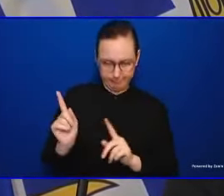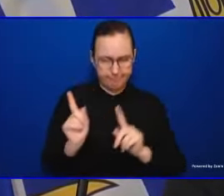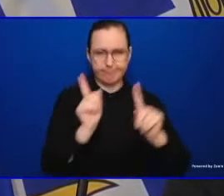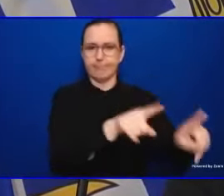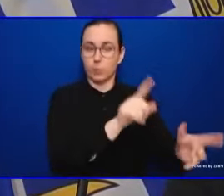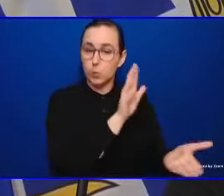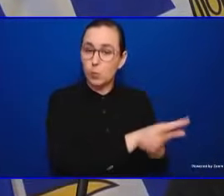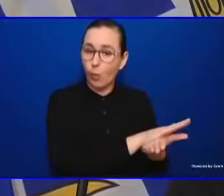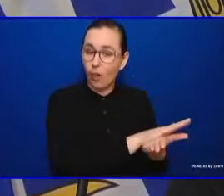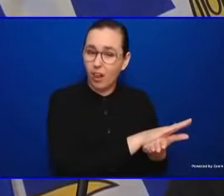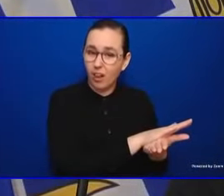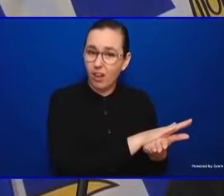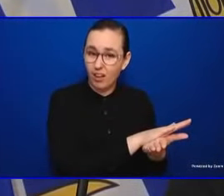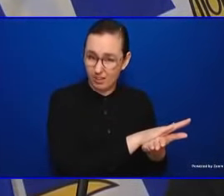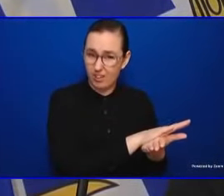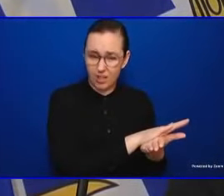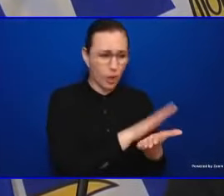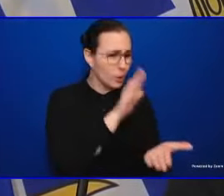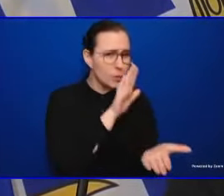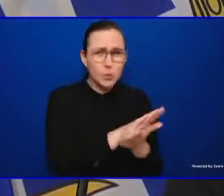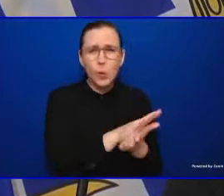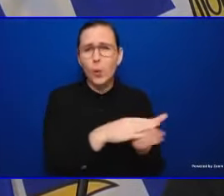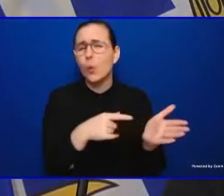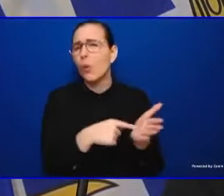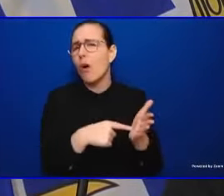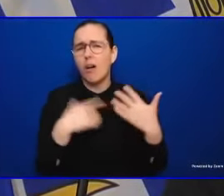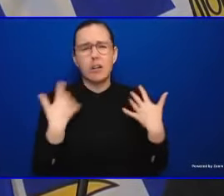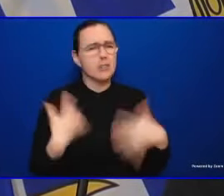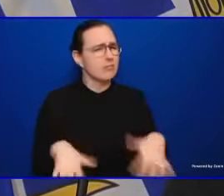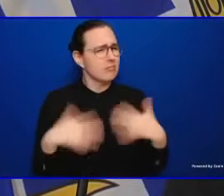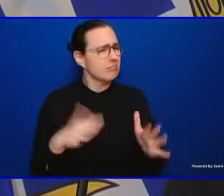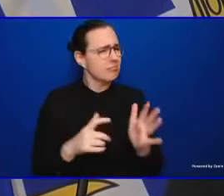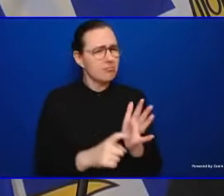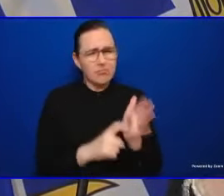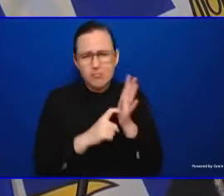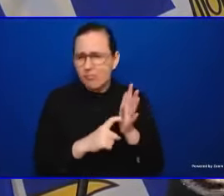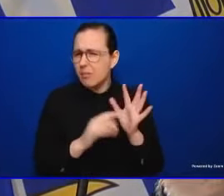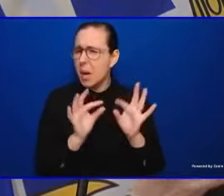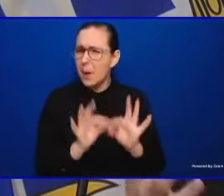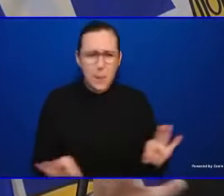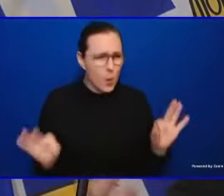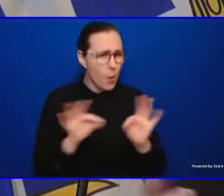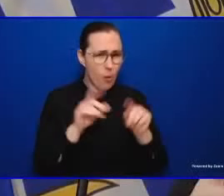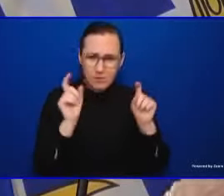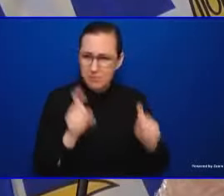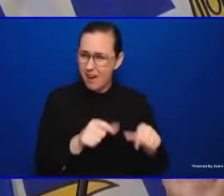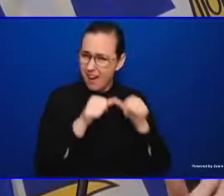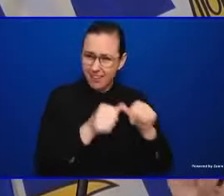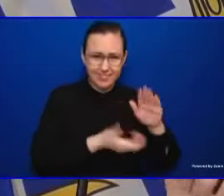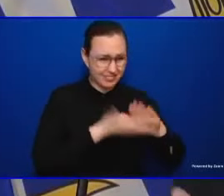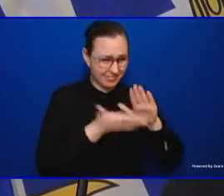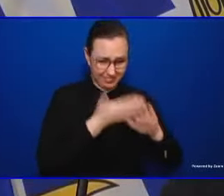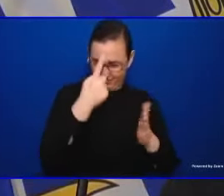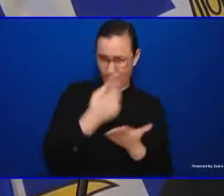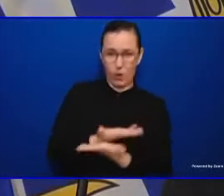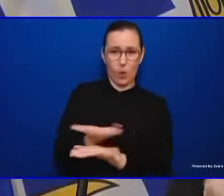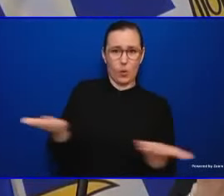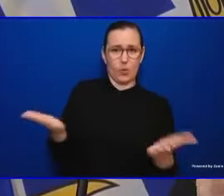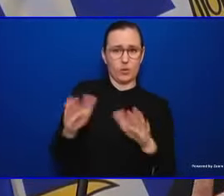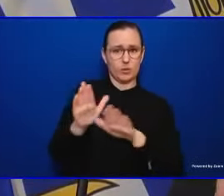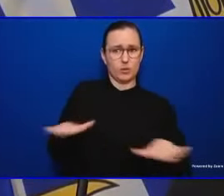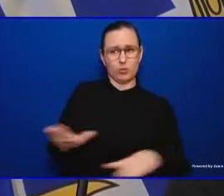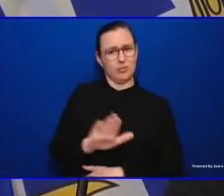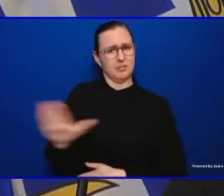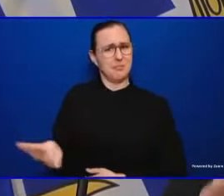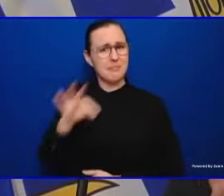schools open and functioning for our children. It's also important to remember that the structured settings that we have in school have